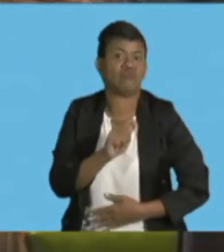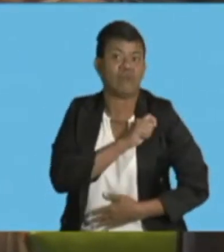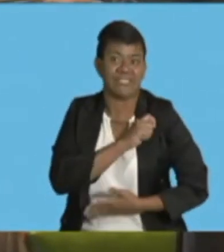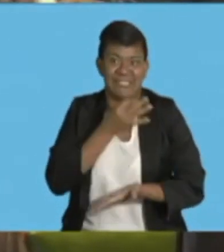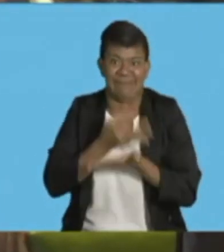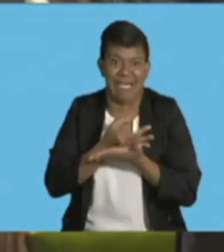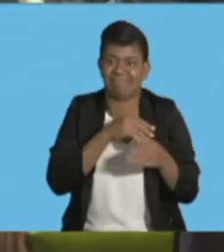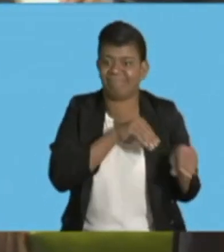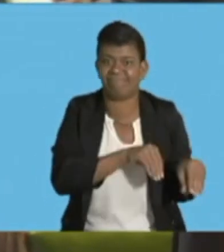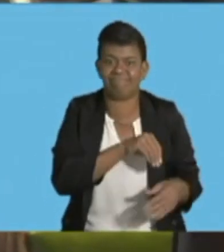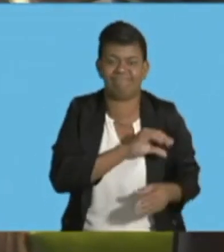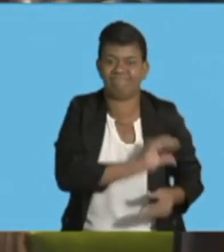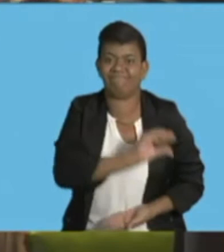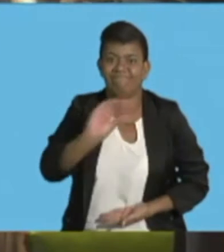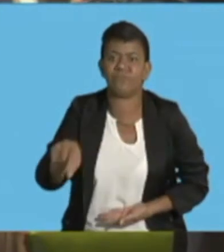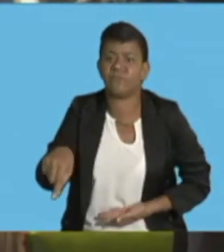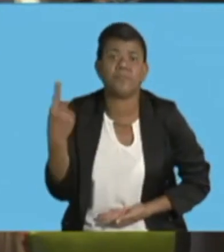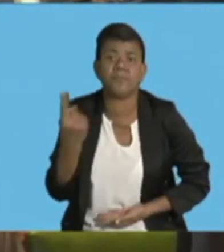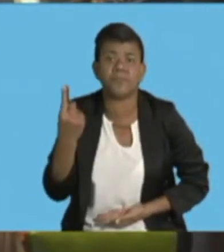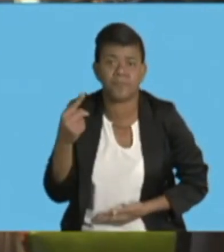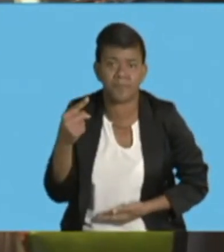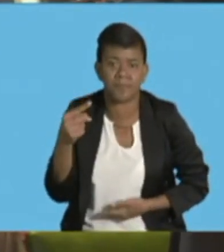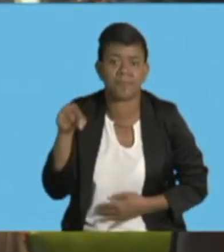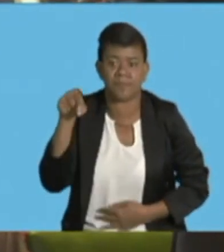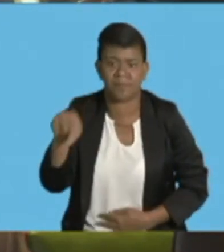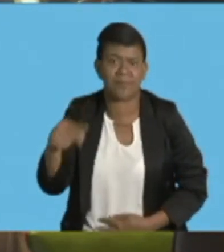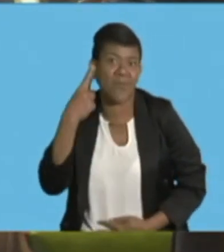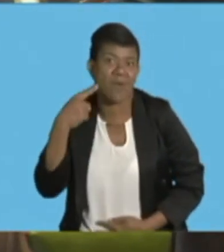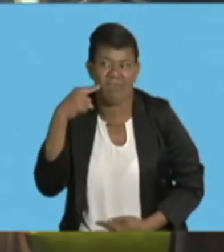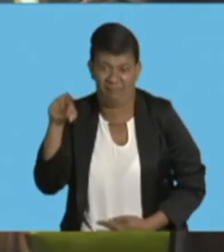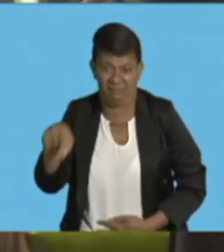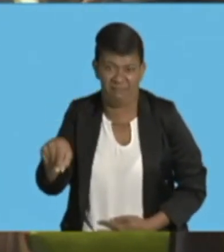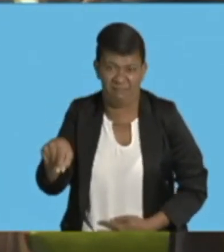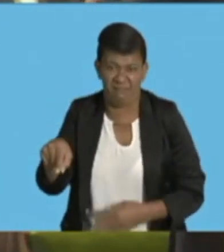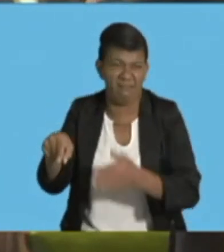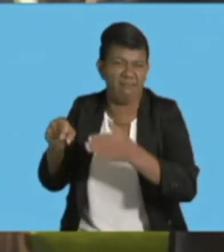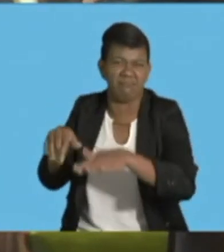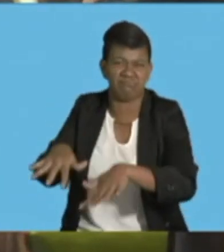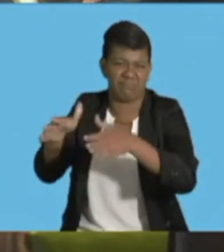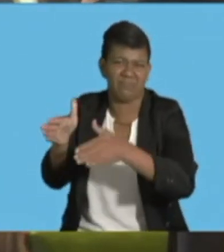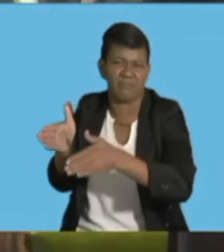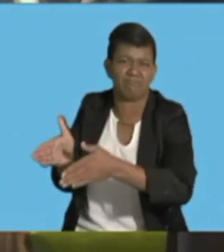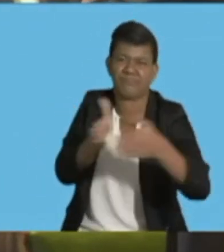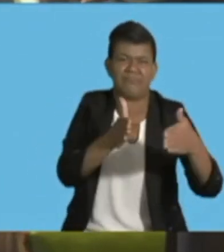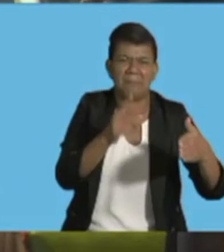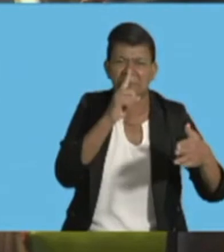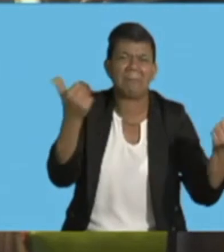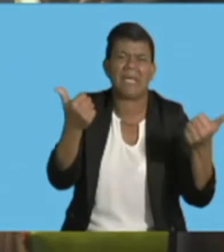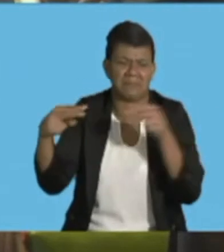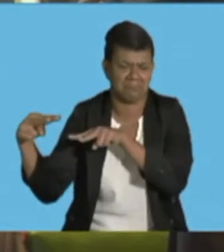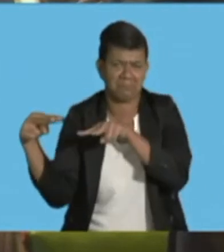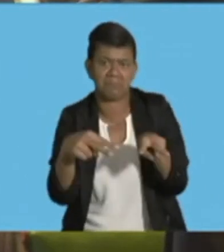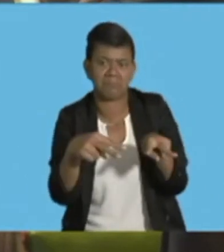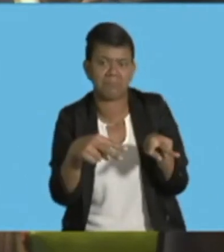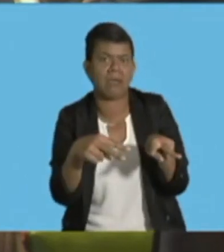to climate change and have to be relocated, we've already put down our guidelines, and many development partners, in fact, want to have this type of